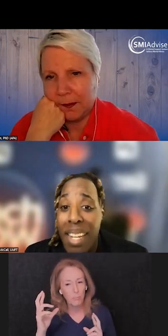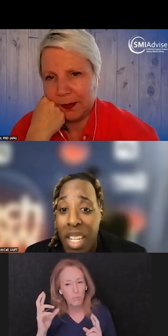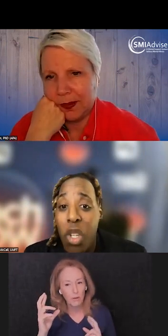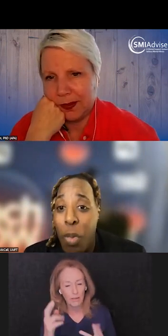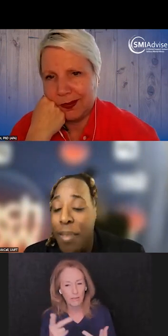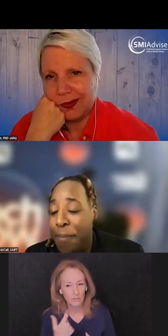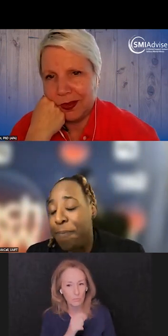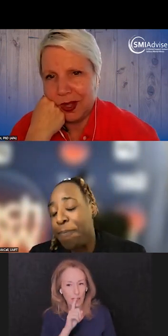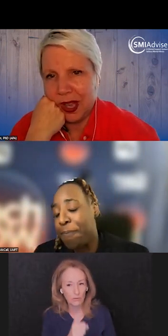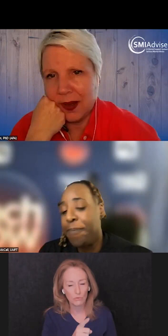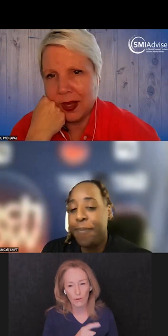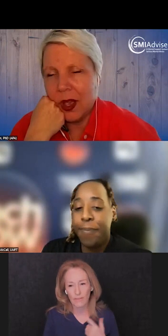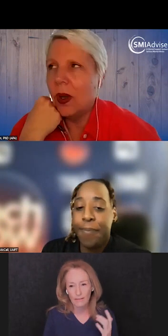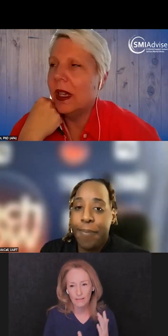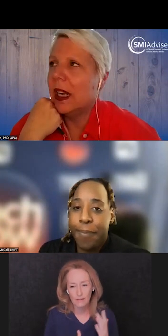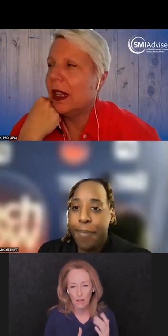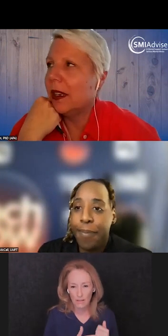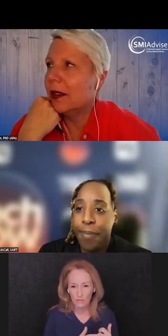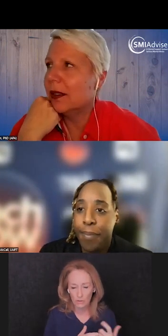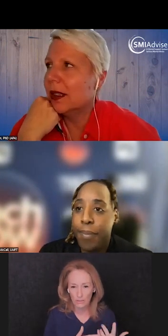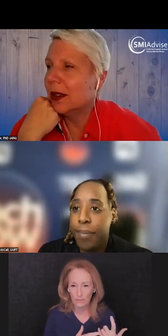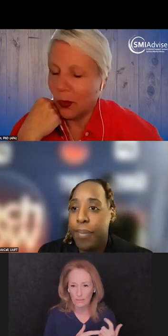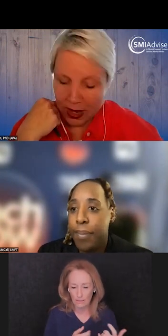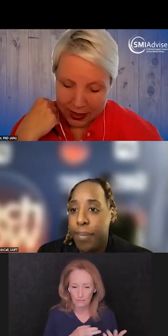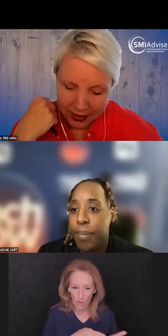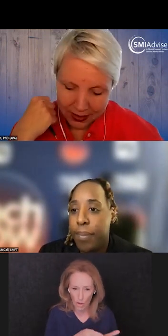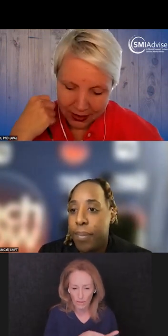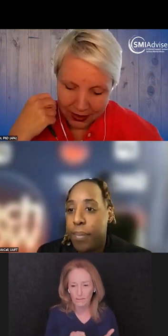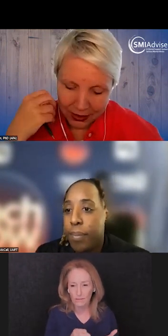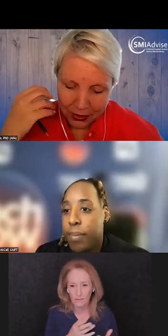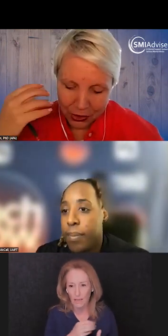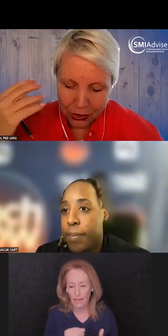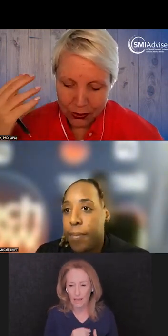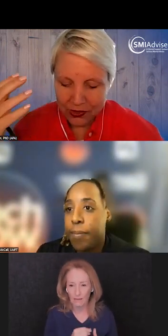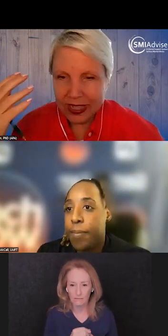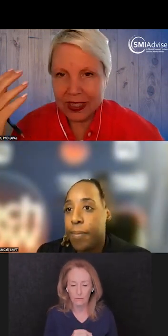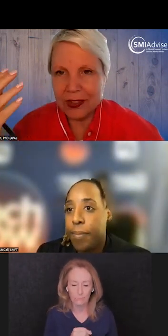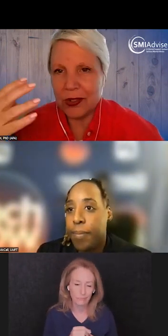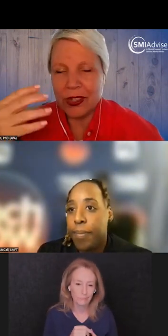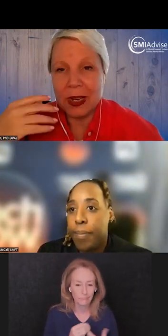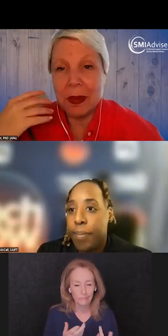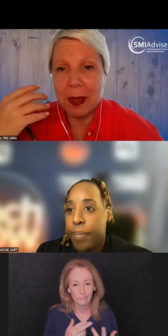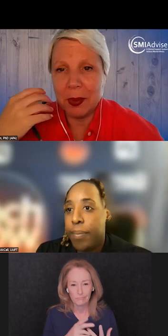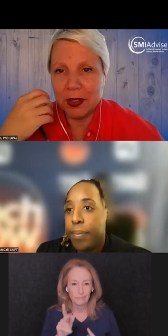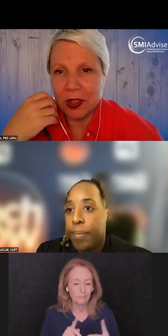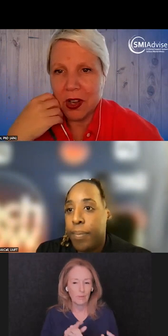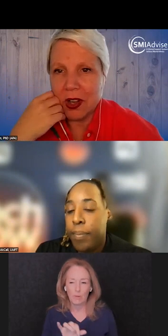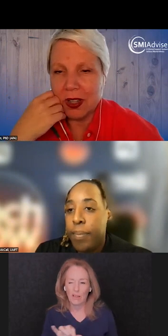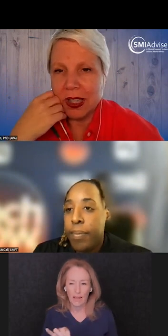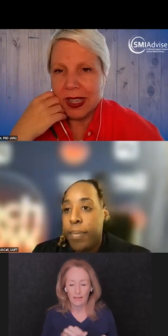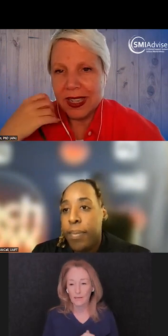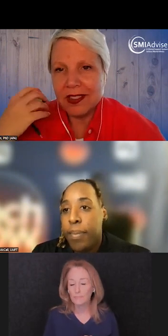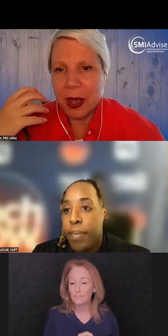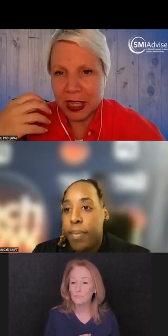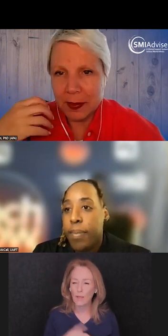honest and human. Yeah. Well, and I think what, you and Steele and Susie and many people on this